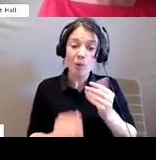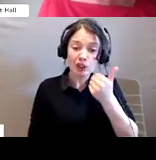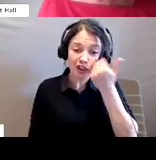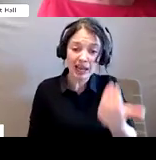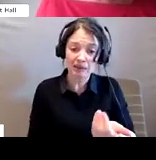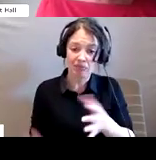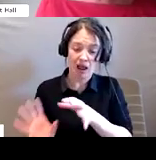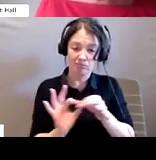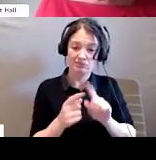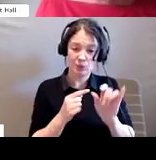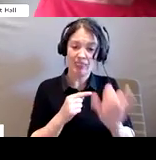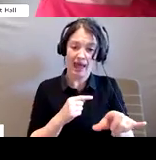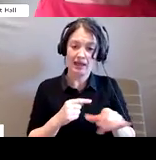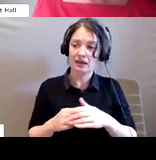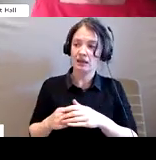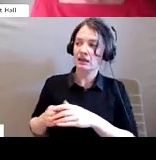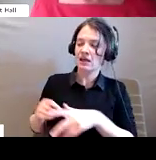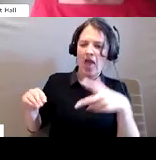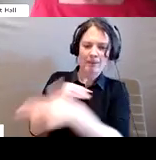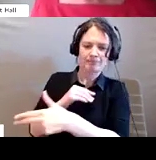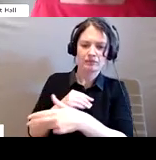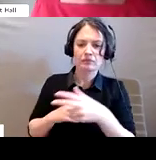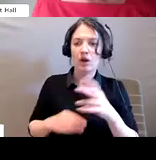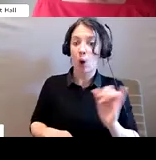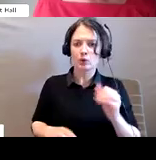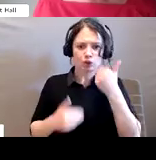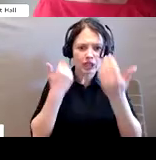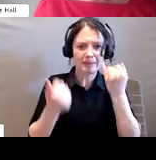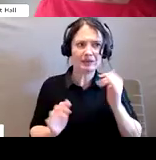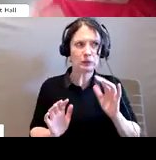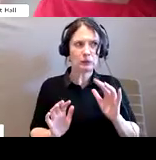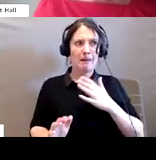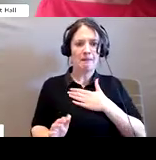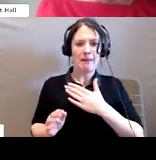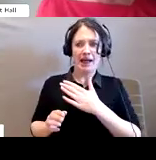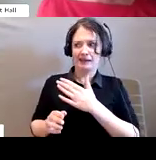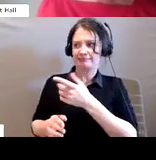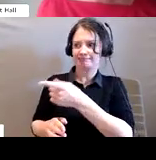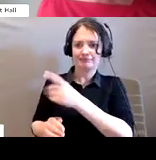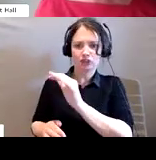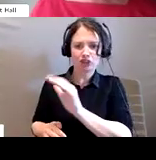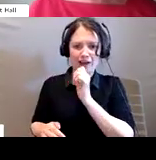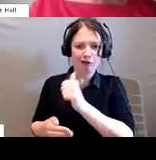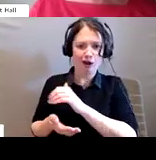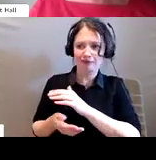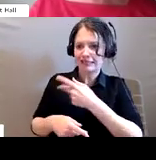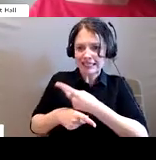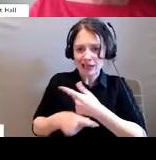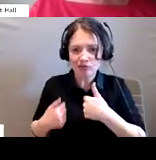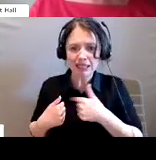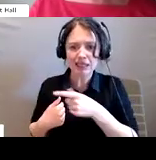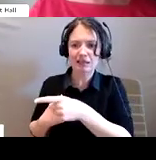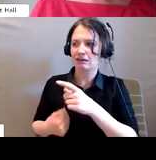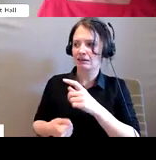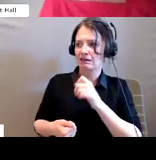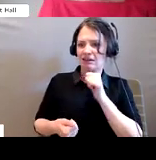shame involved, if your own child mistreats you, then you think not only does that reflect poorly on